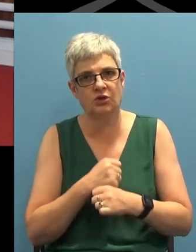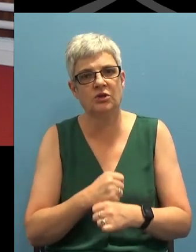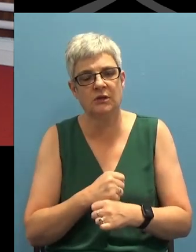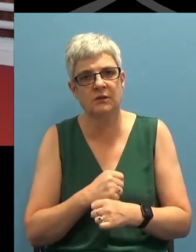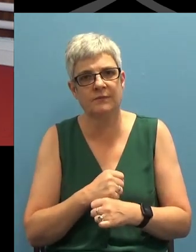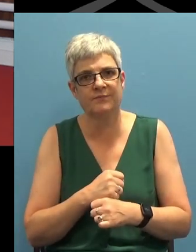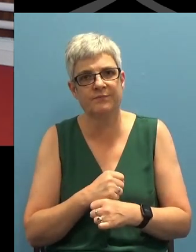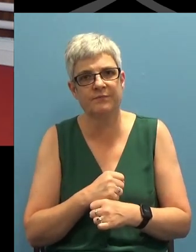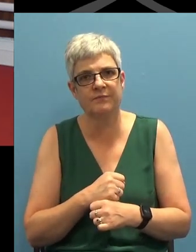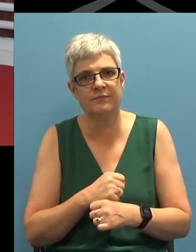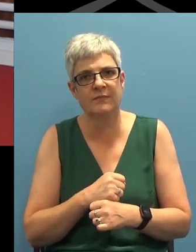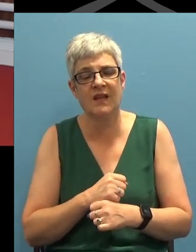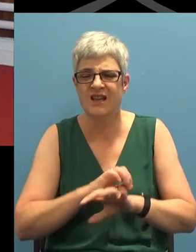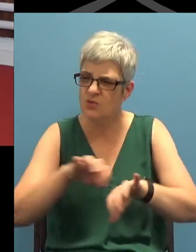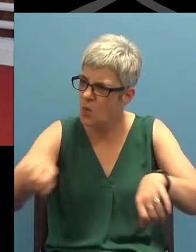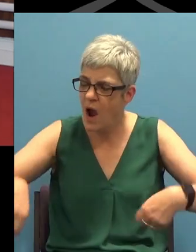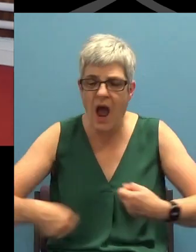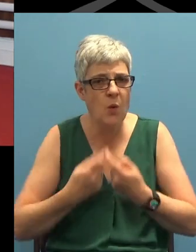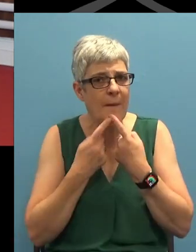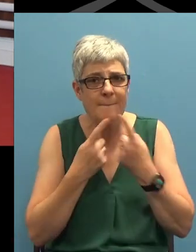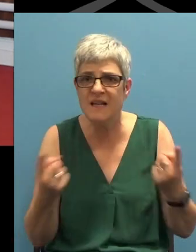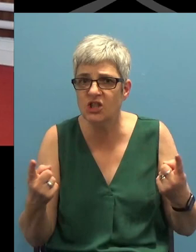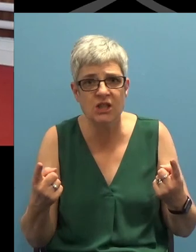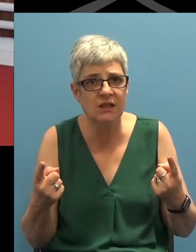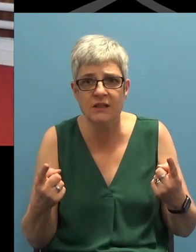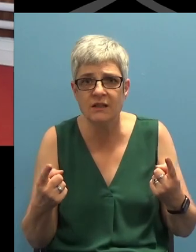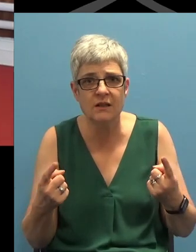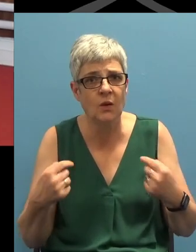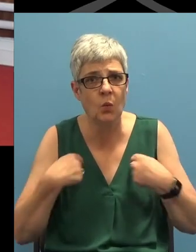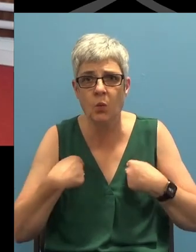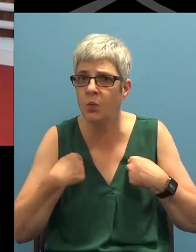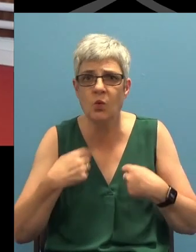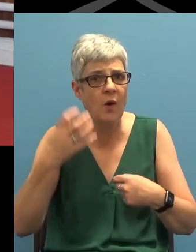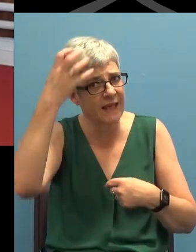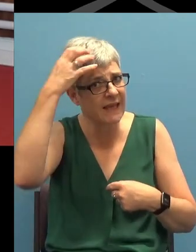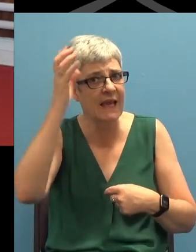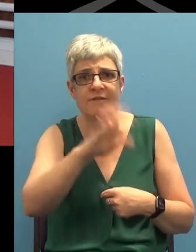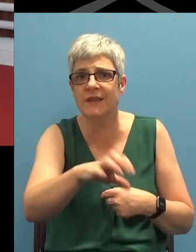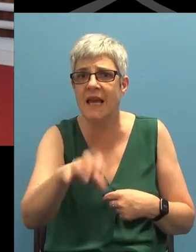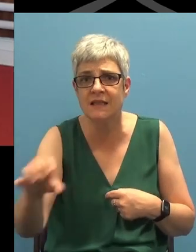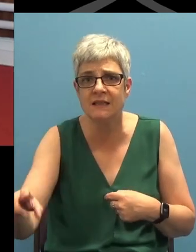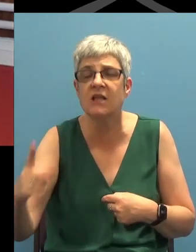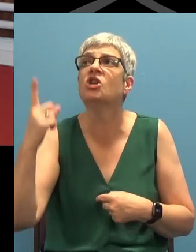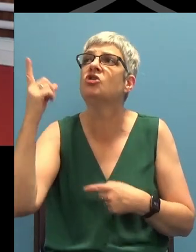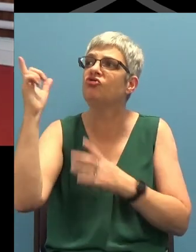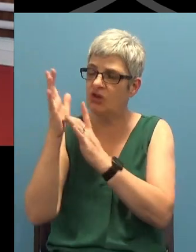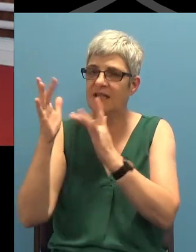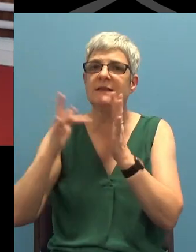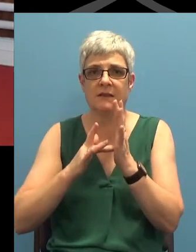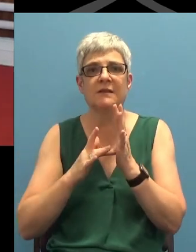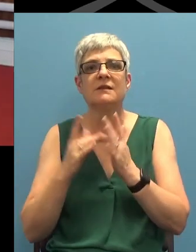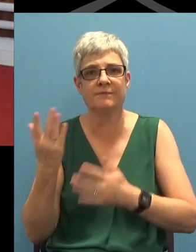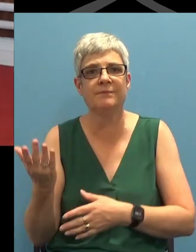And it's not our mission. We are not the King of Kings. He is.